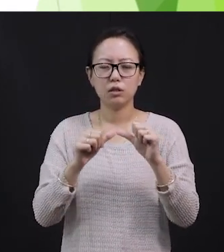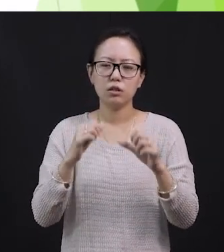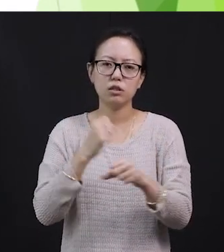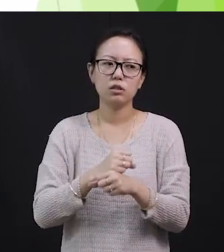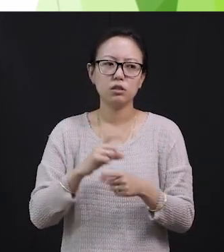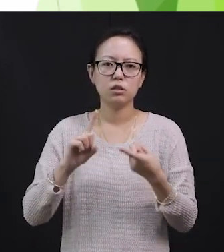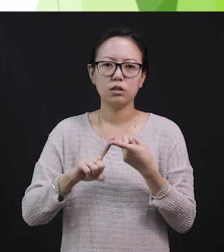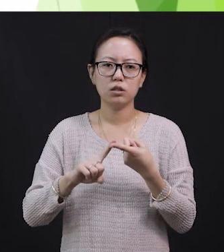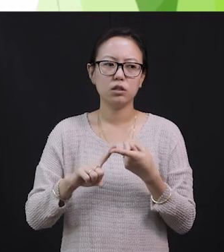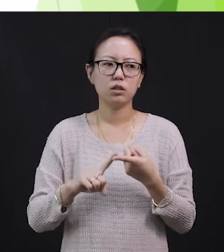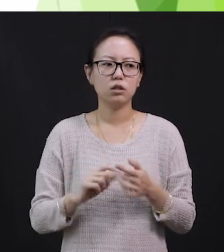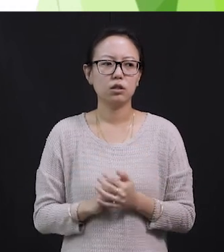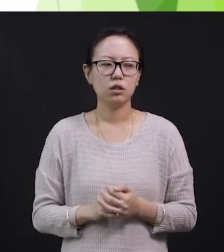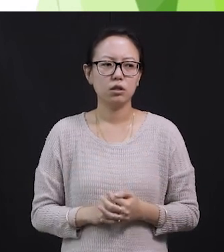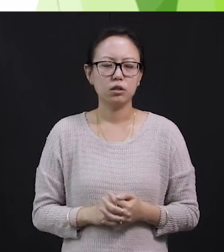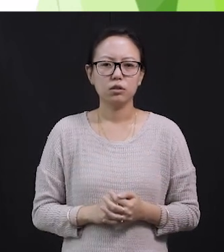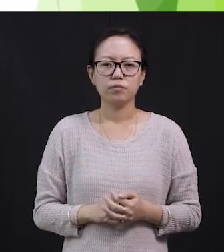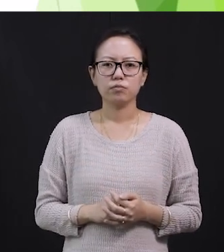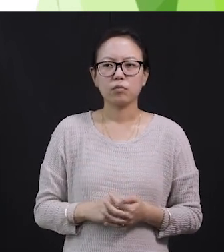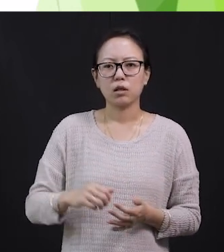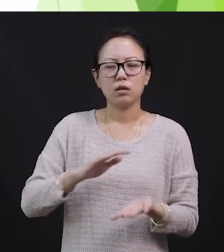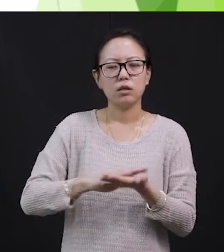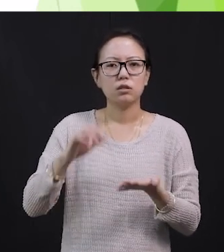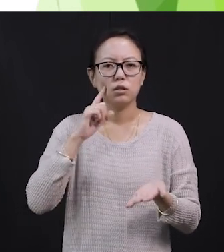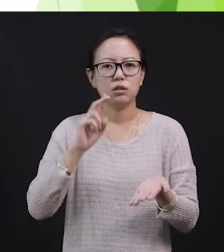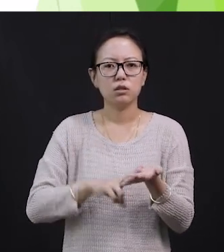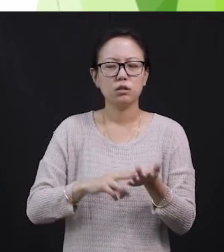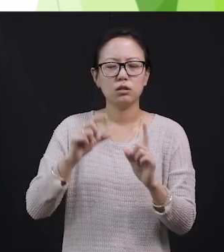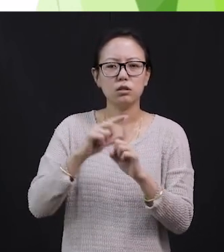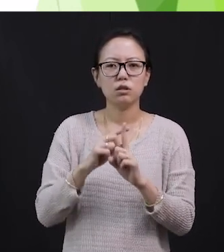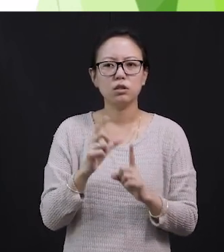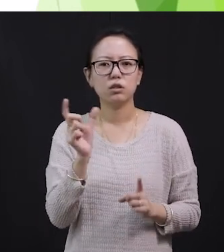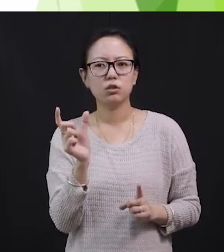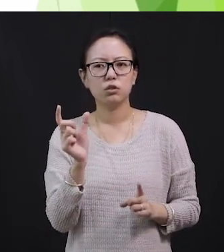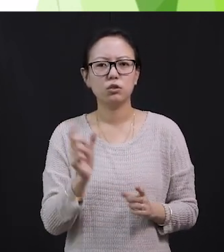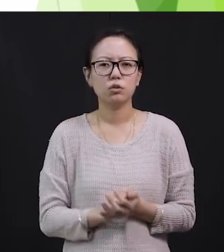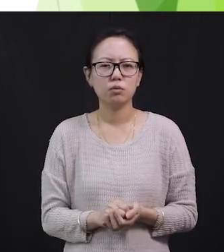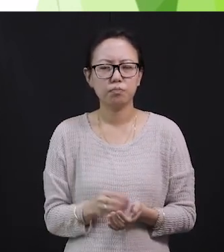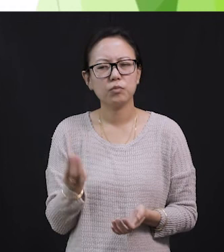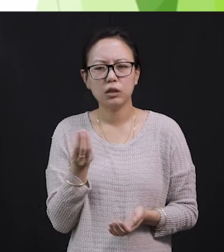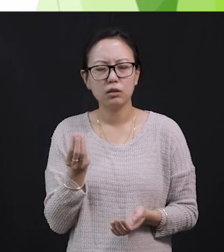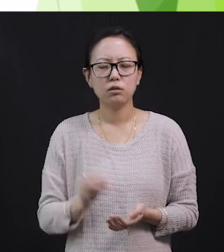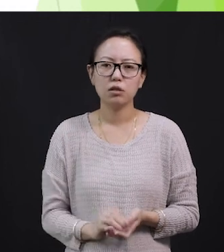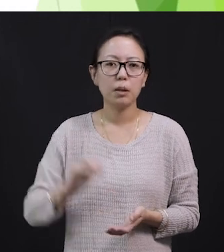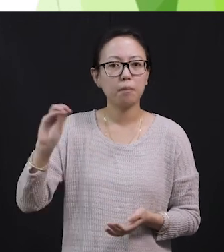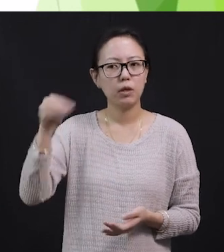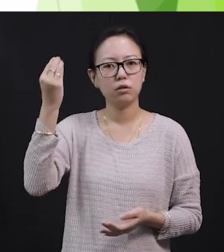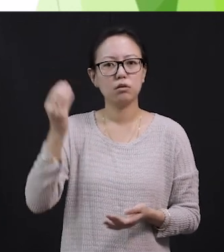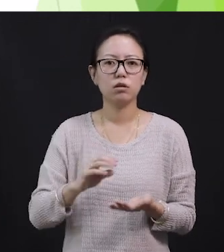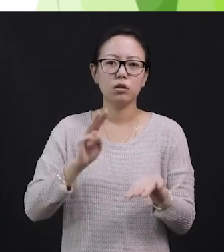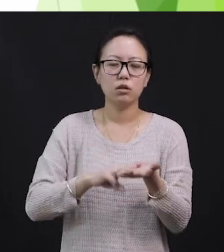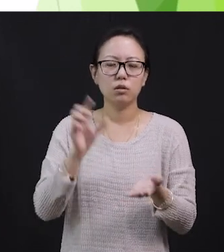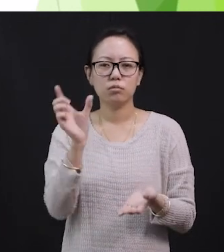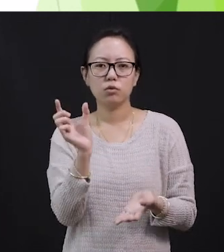not at par with the Hindus. Hindu women were a little better in the status than the Muslim women. So there was a lot